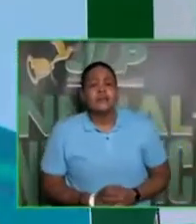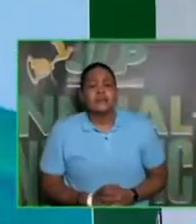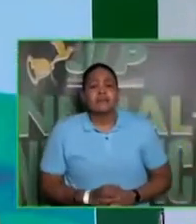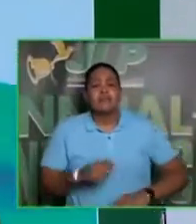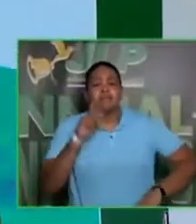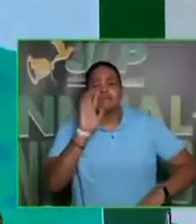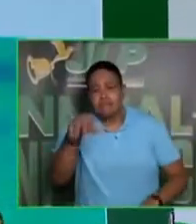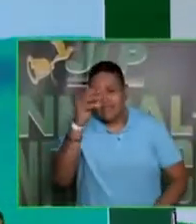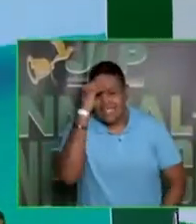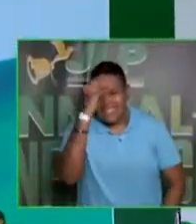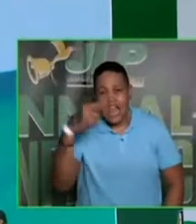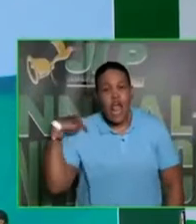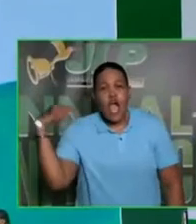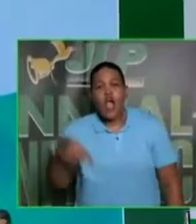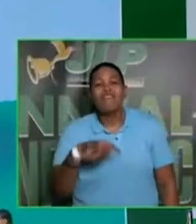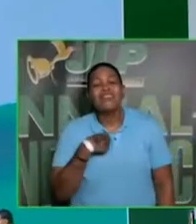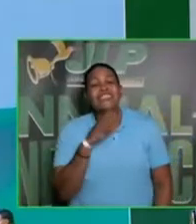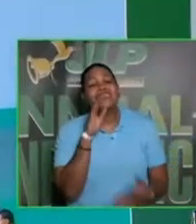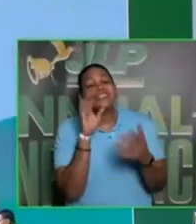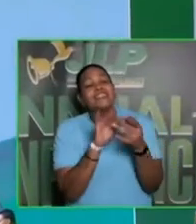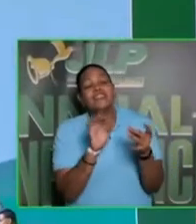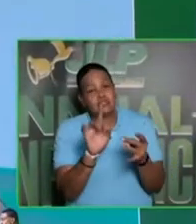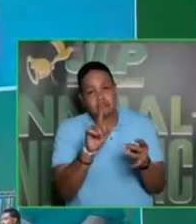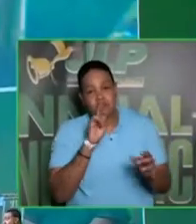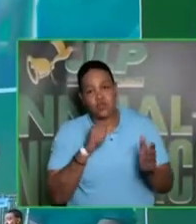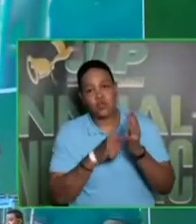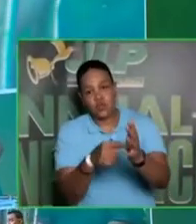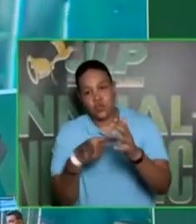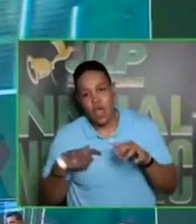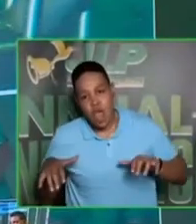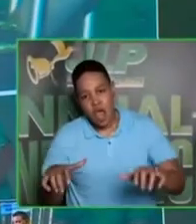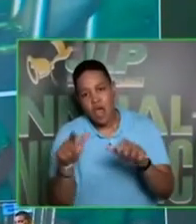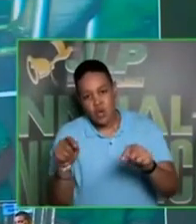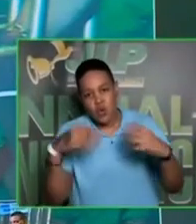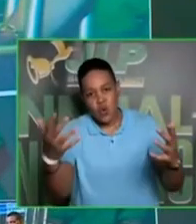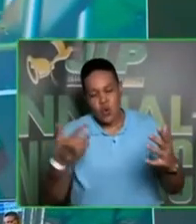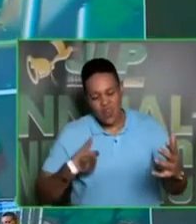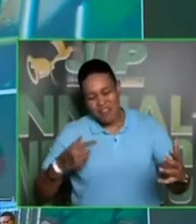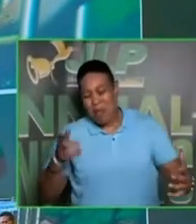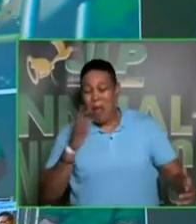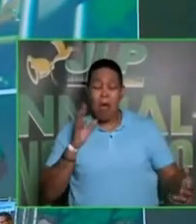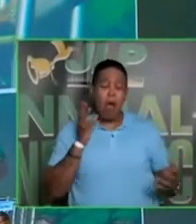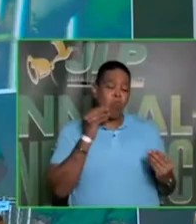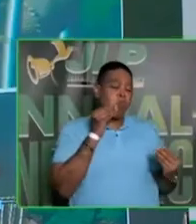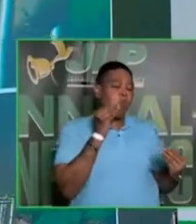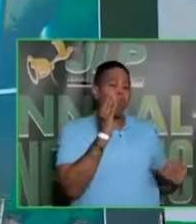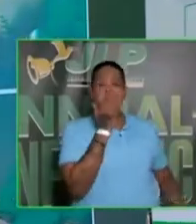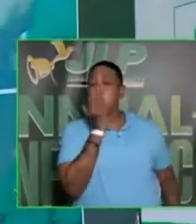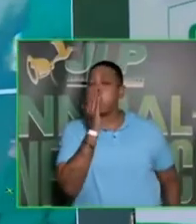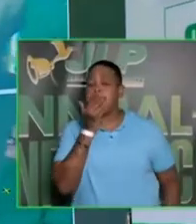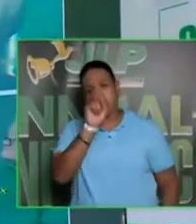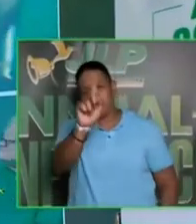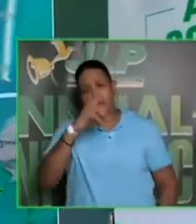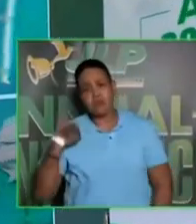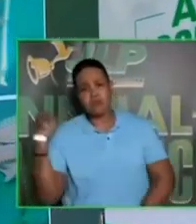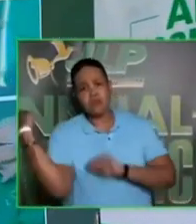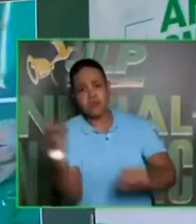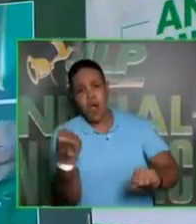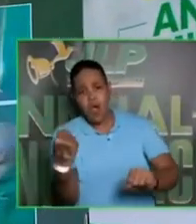I tell you, you know, I come here for business. I come here for action and for strong